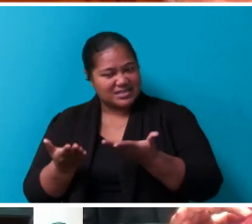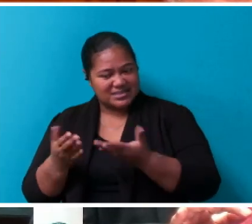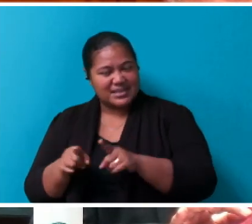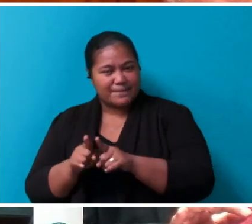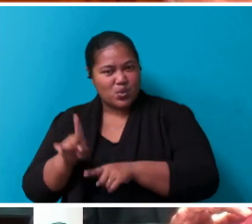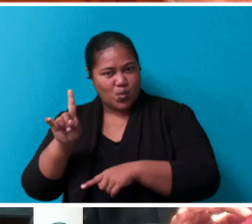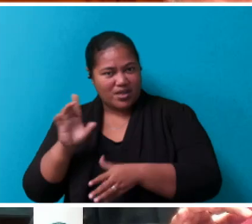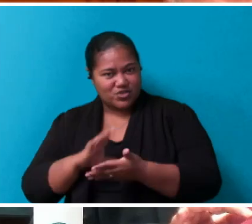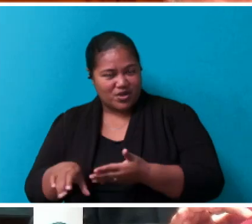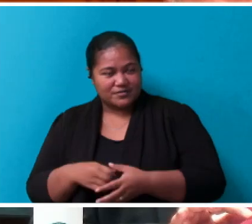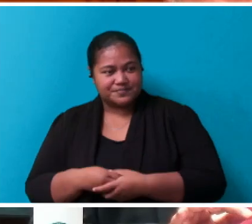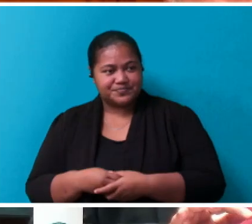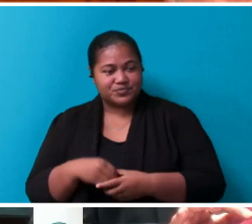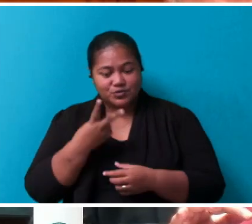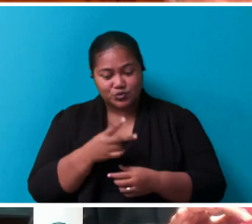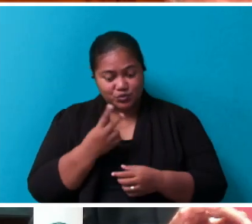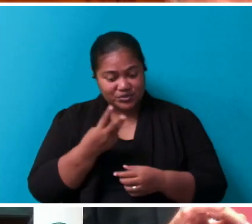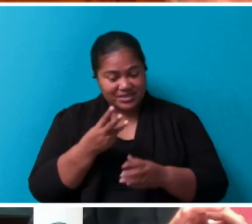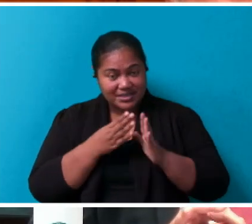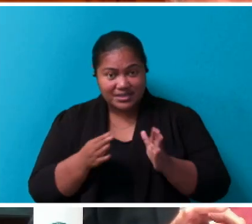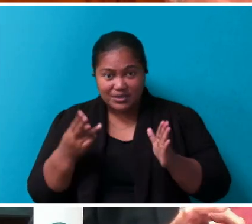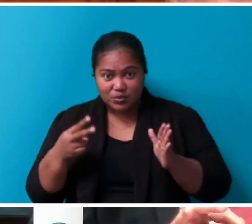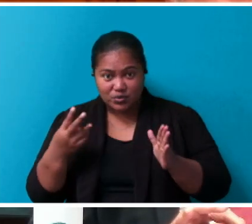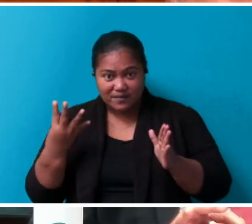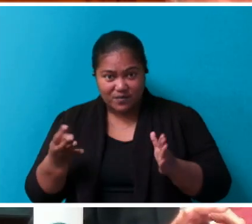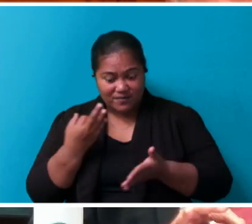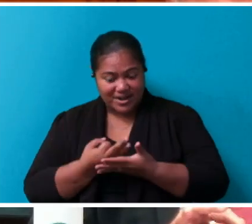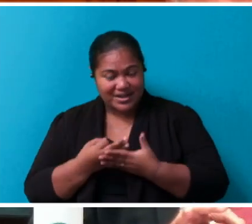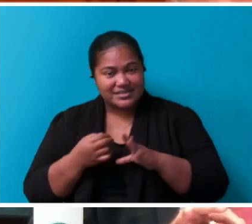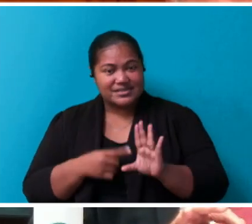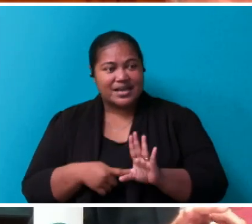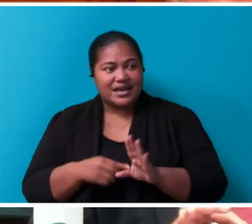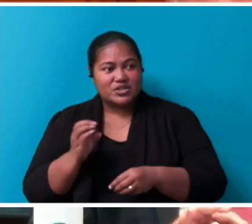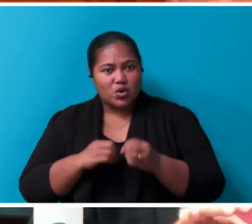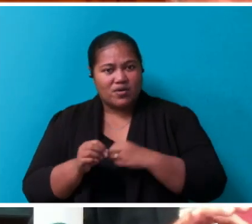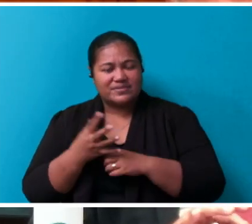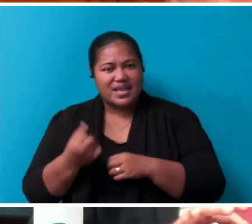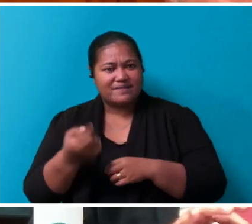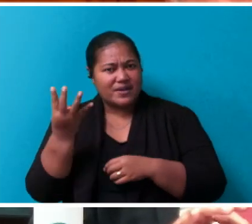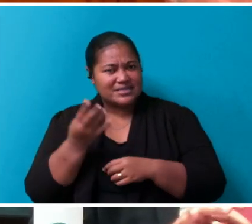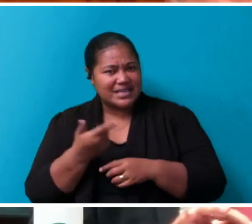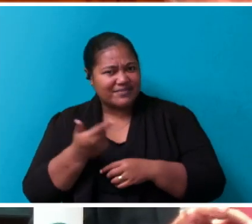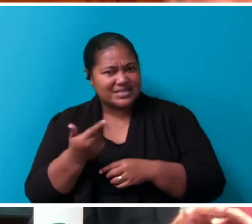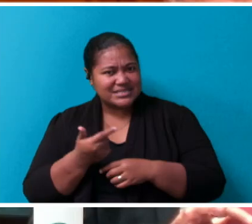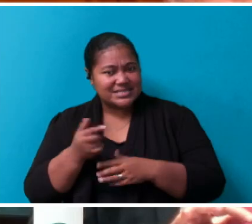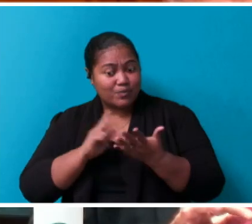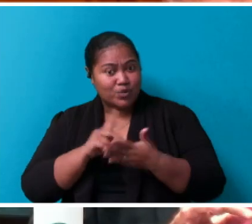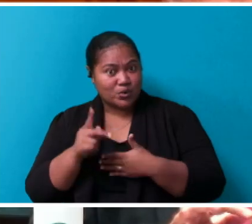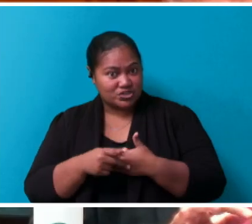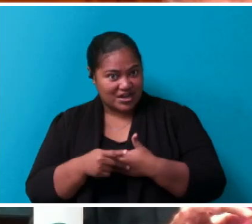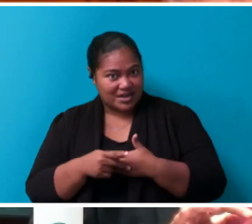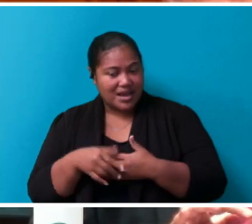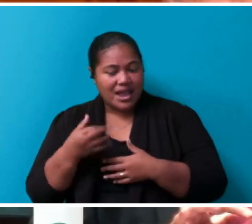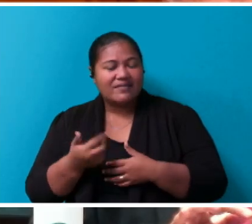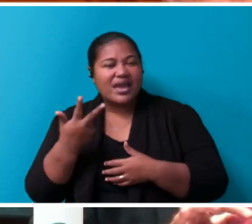the 2023-2024 financial year, the office facilitated 17 foreign direct investment projects at around